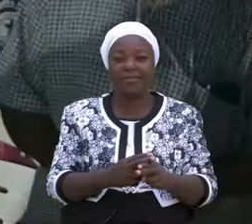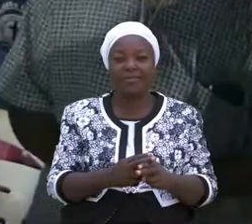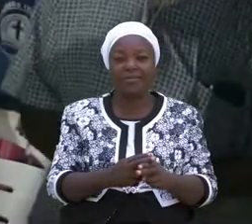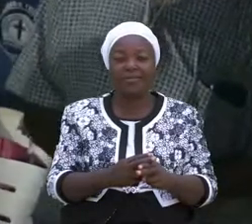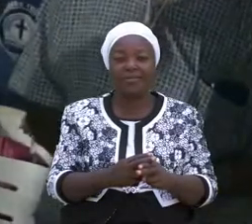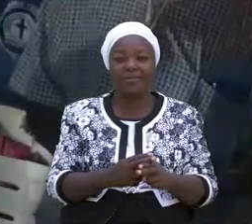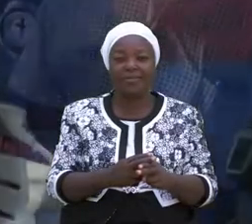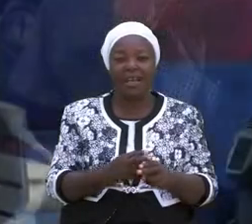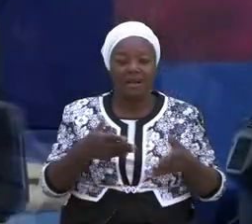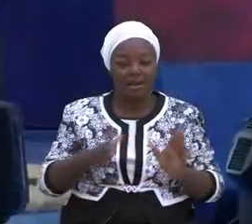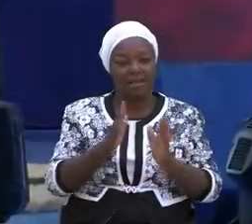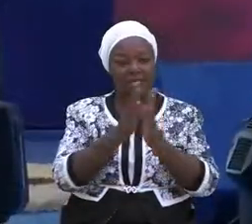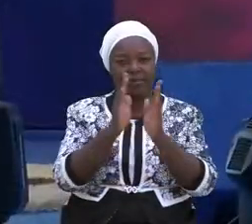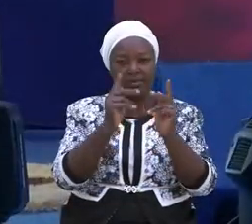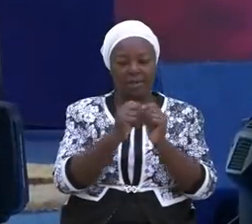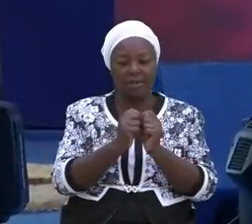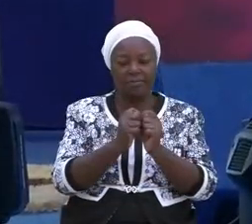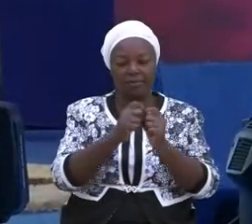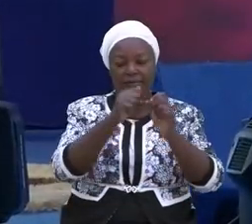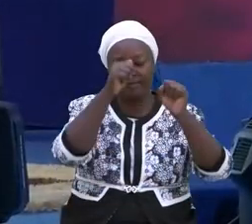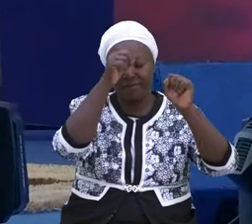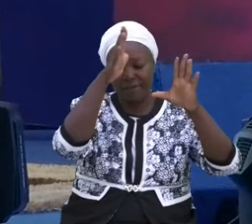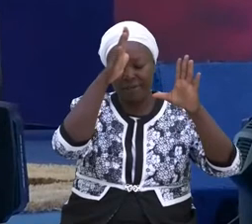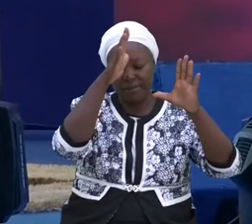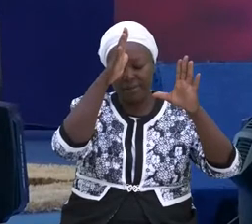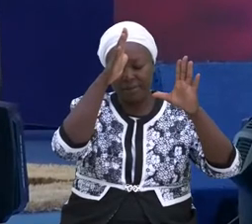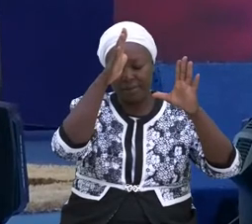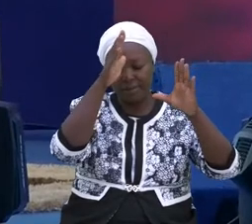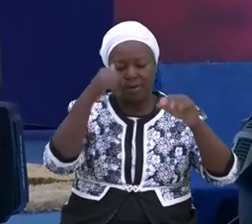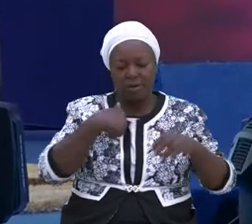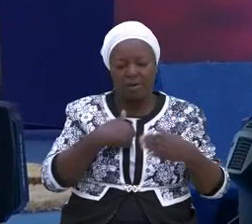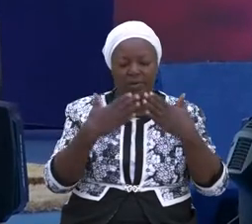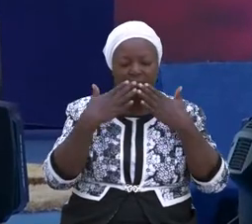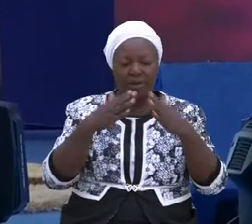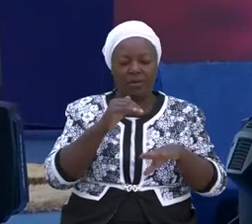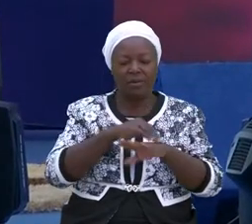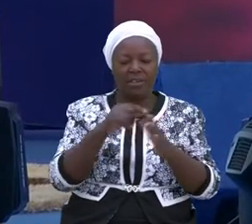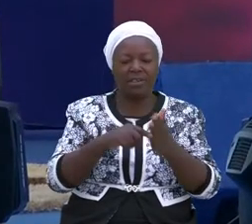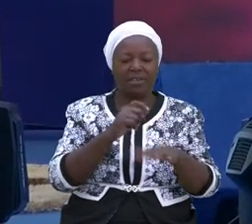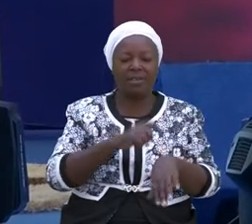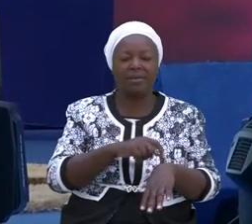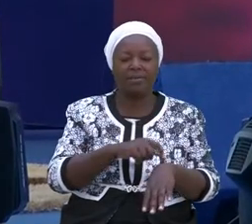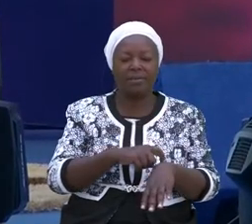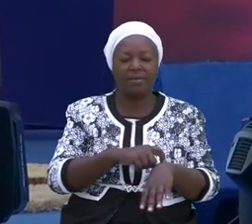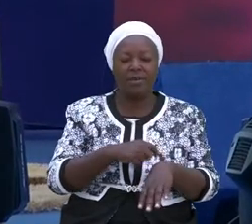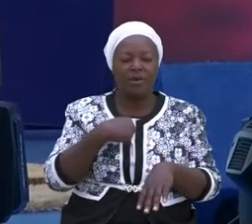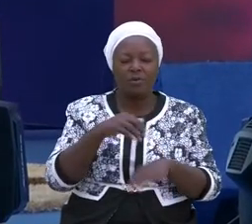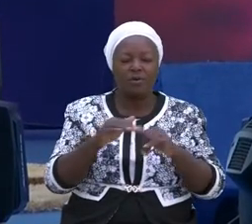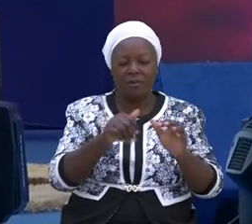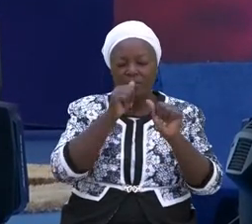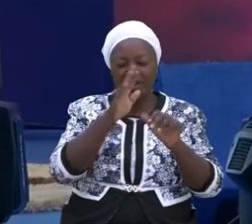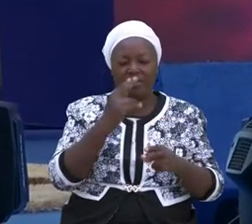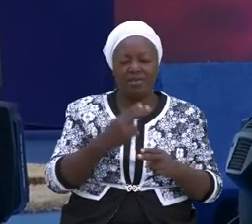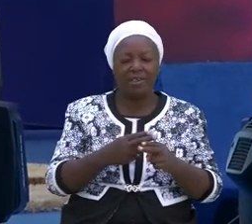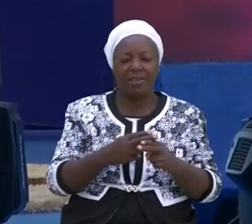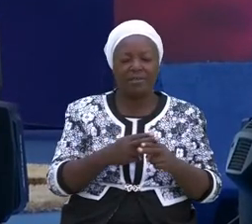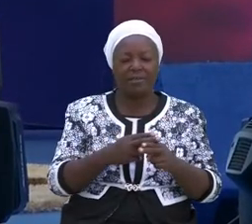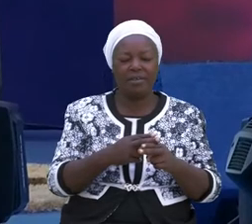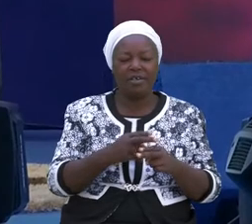Let's pray together. Father, we thank you at this time. We do bless your name. You